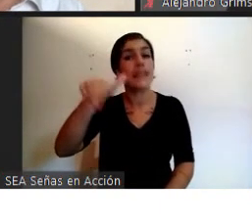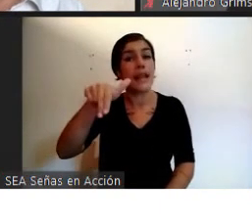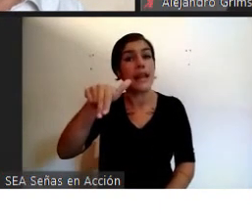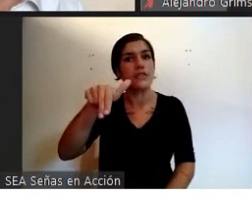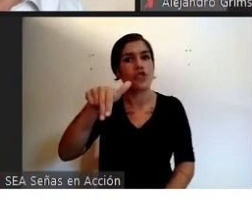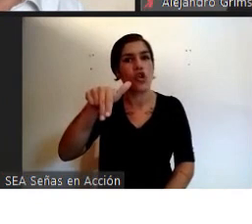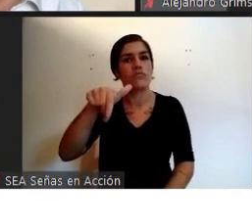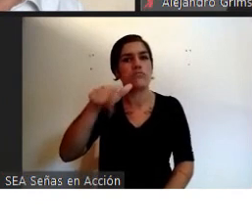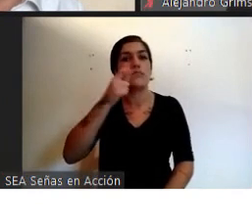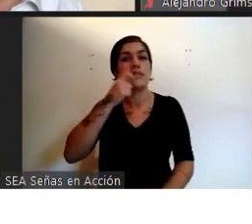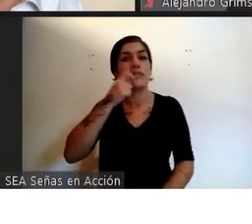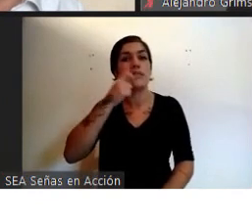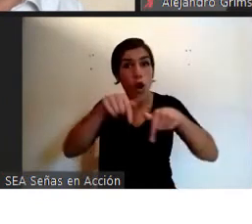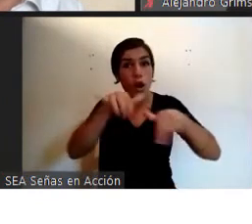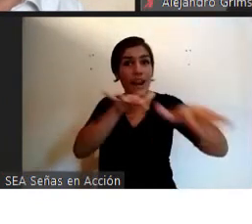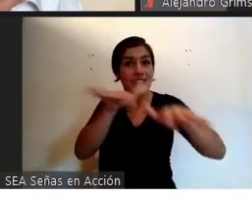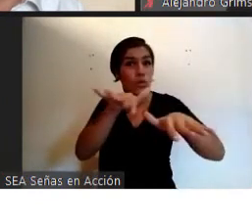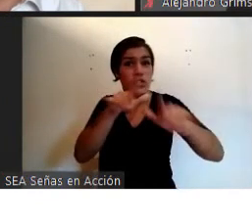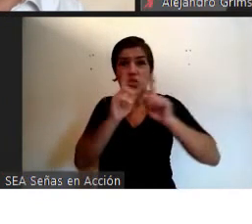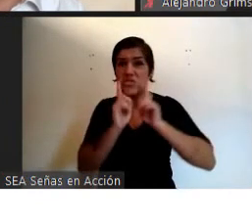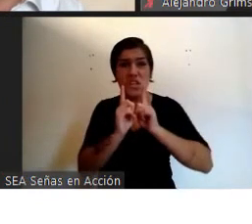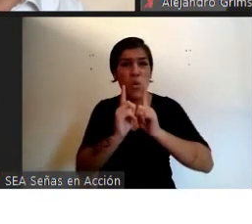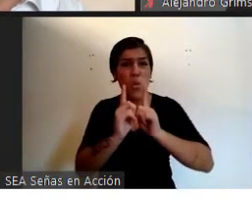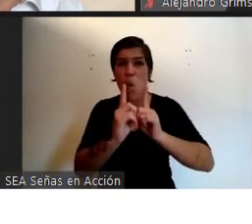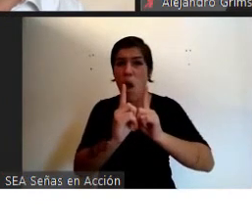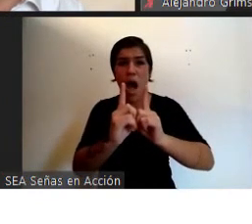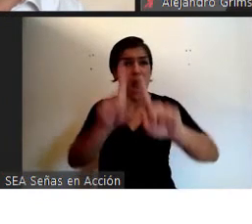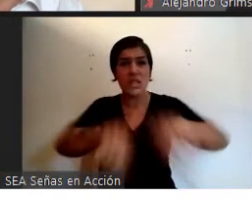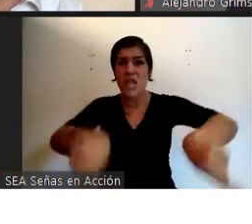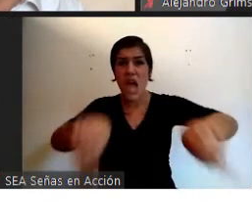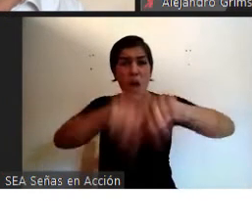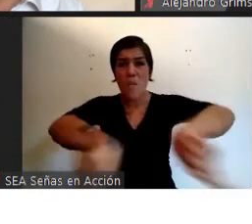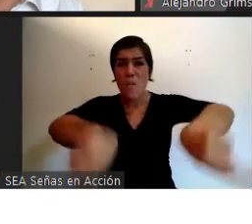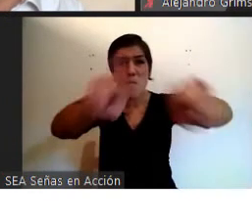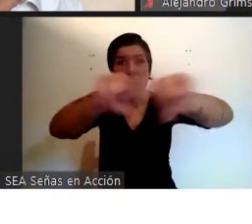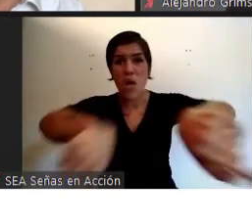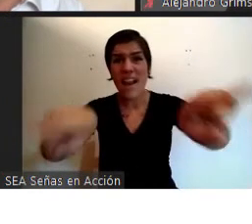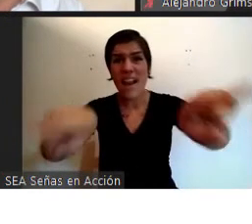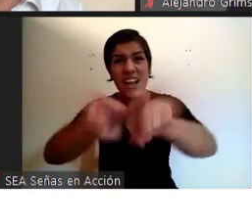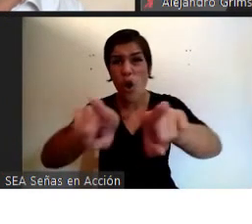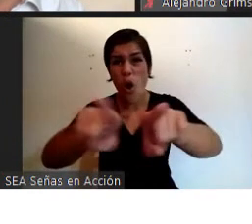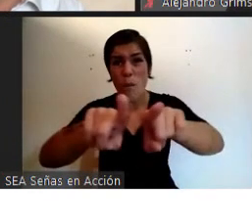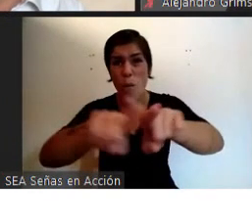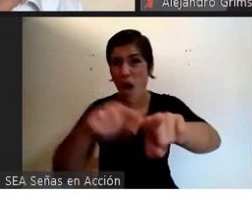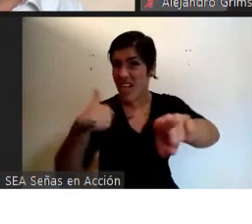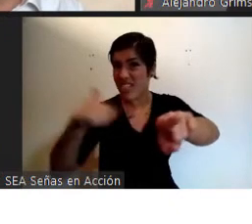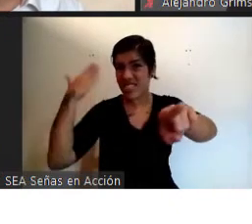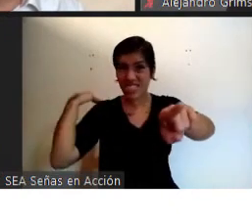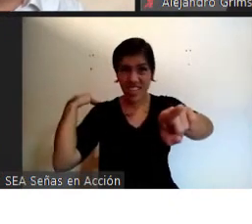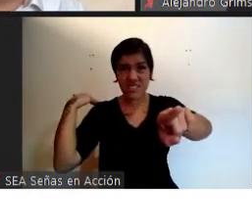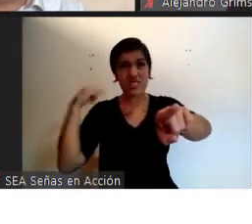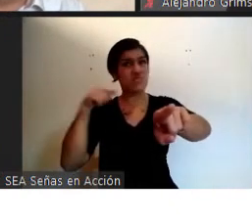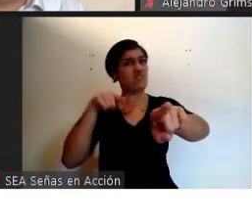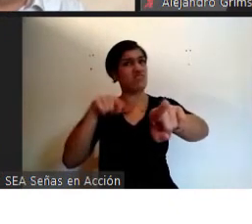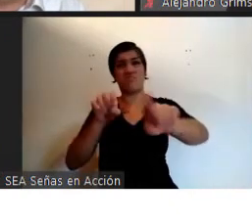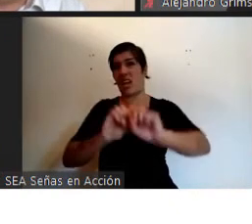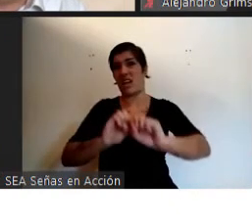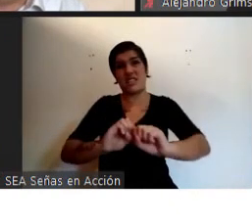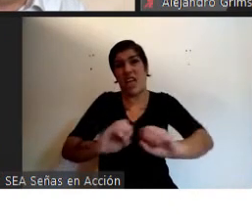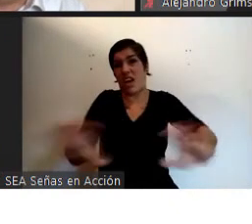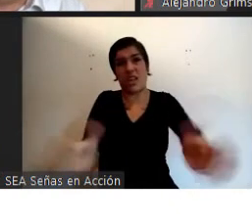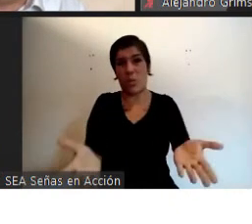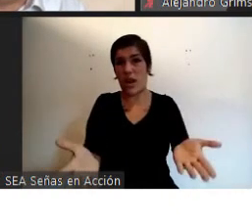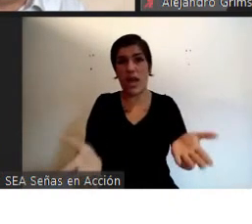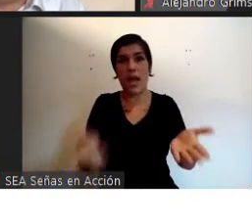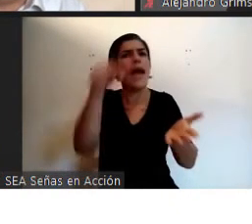change in us. I believe that we have to change many things, and these include something that